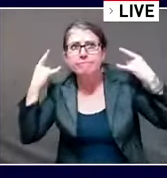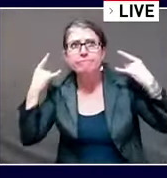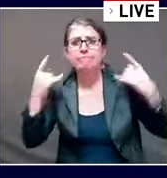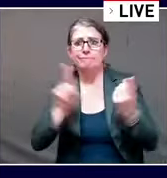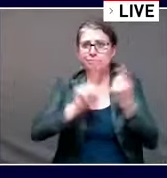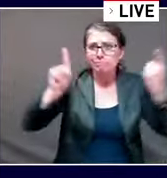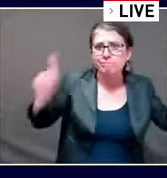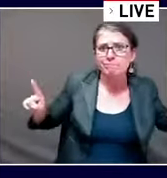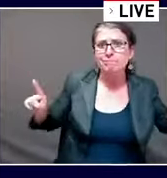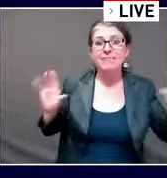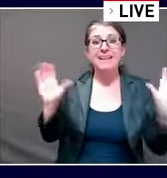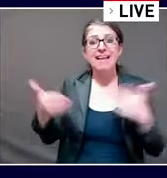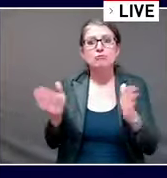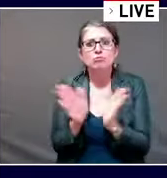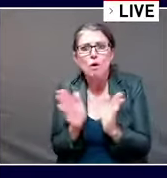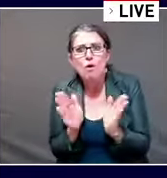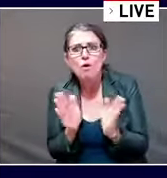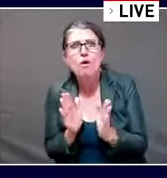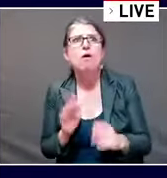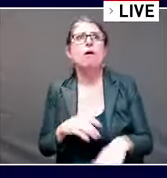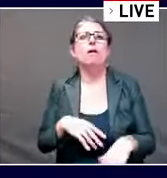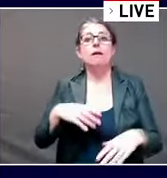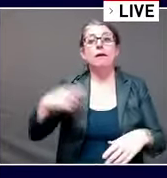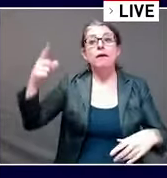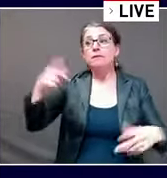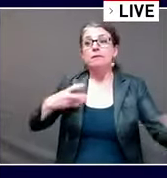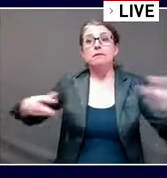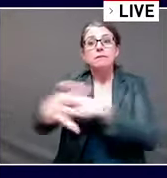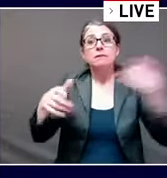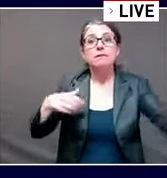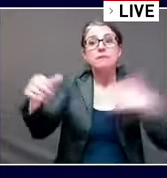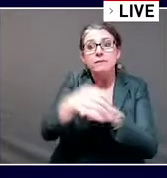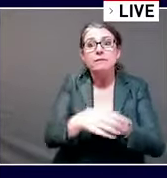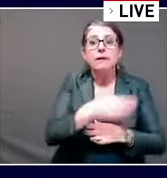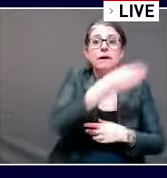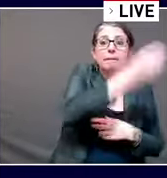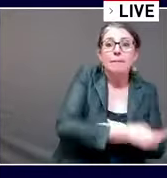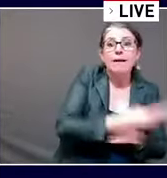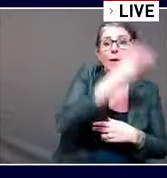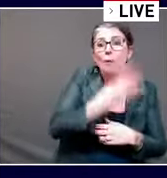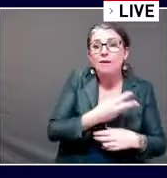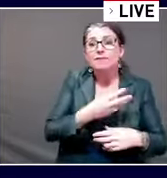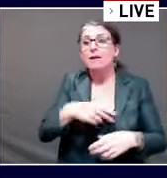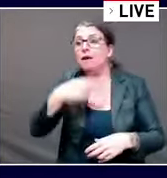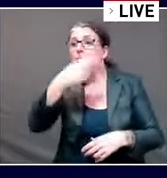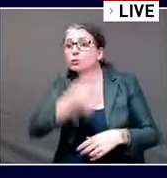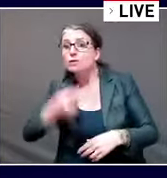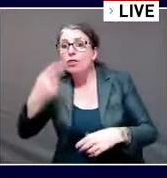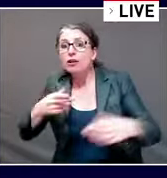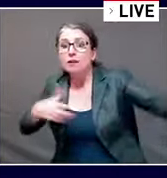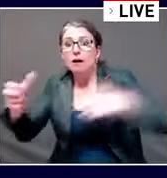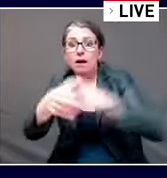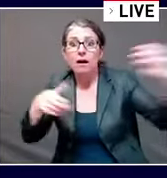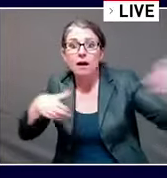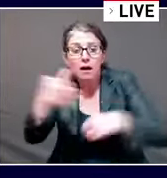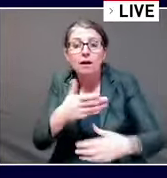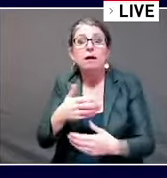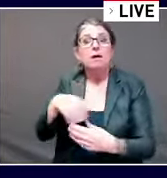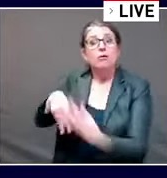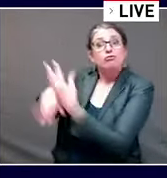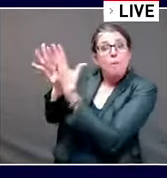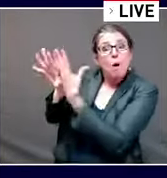throughout the school. And of course, what we all know has been challenging, which has been pausing or changing the nature of certain extracurricular